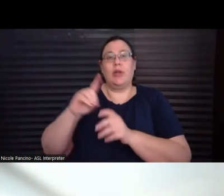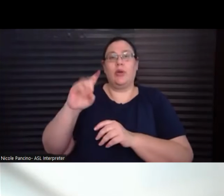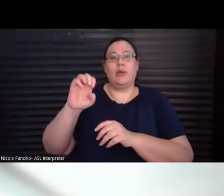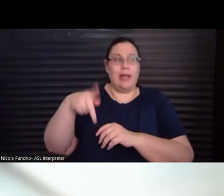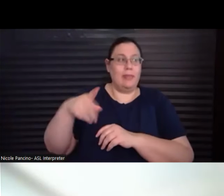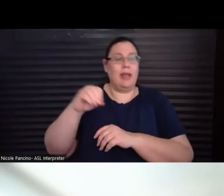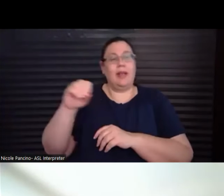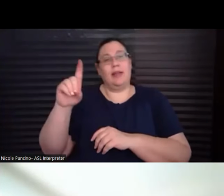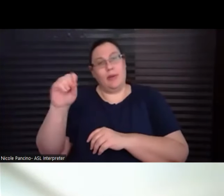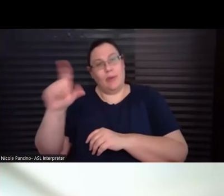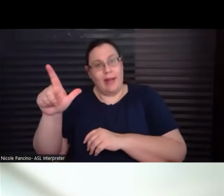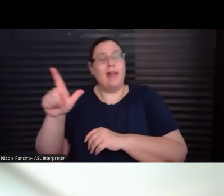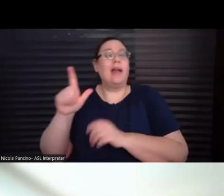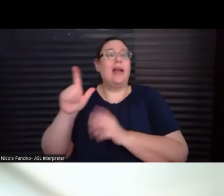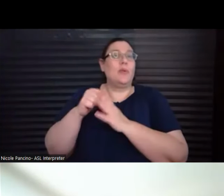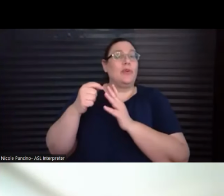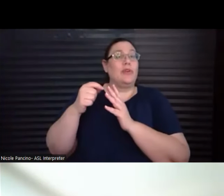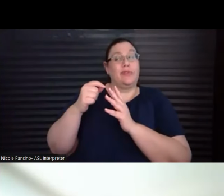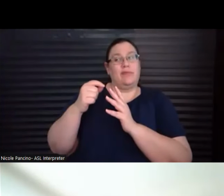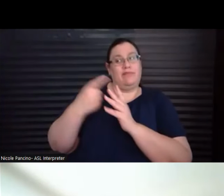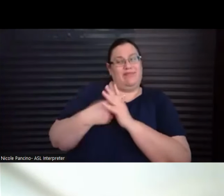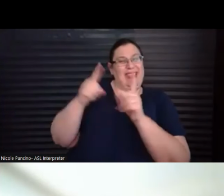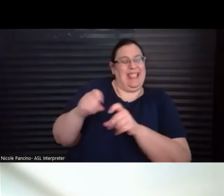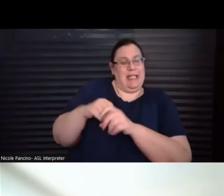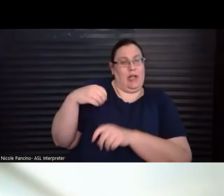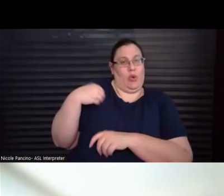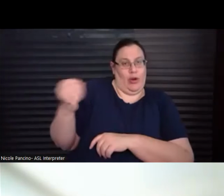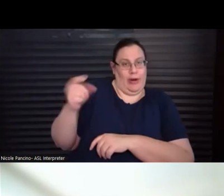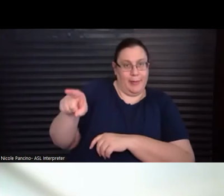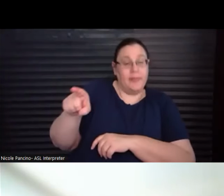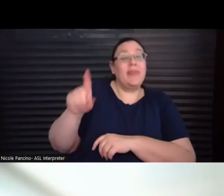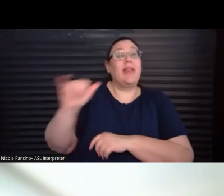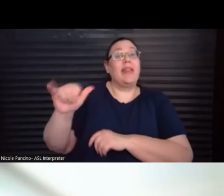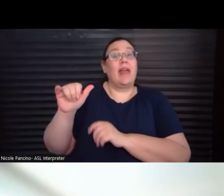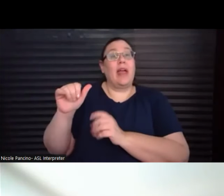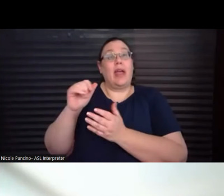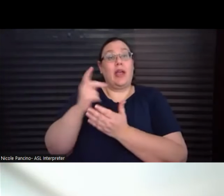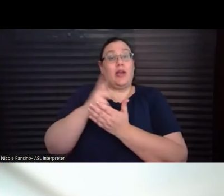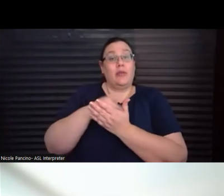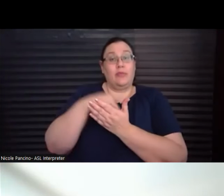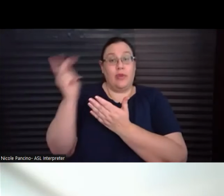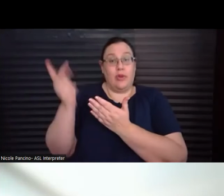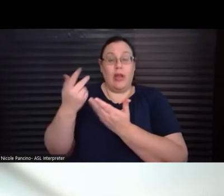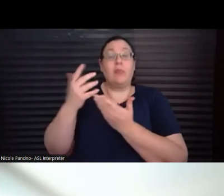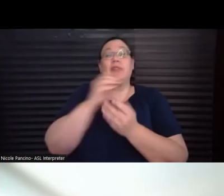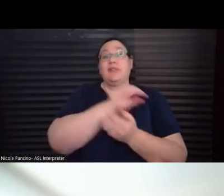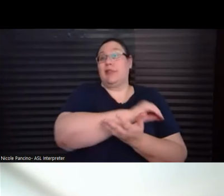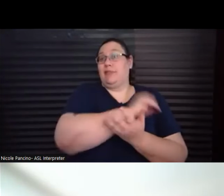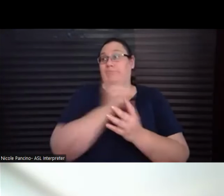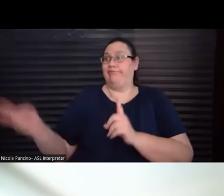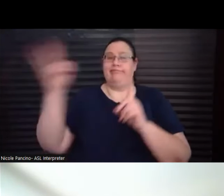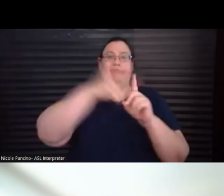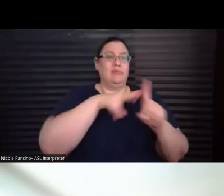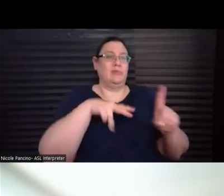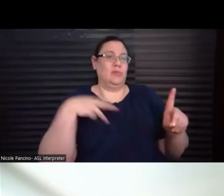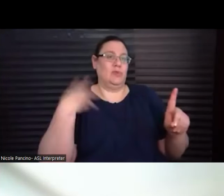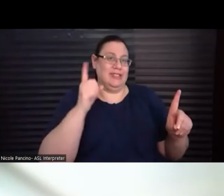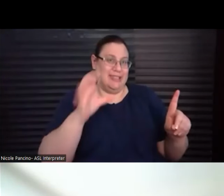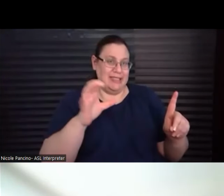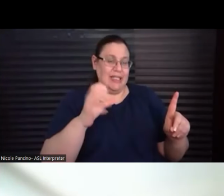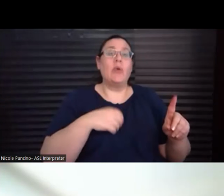program was piloted in Oregon. So that program was brought over to the District of Columbia, where we became the first urban area to implement